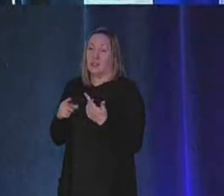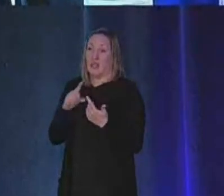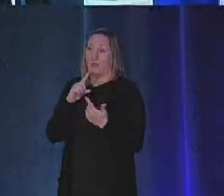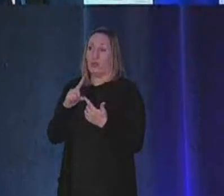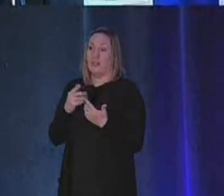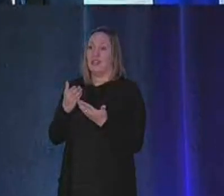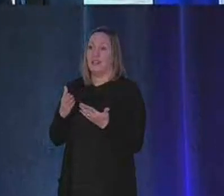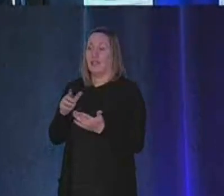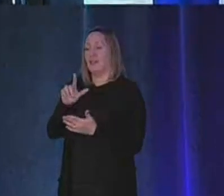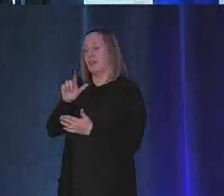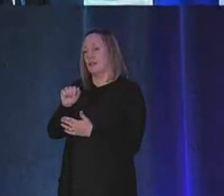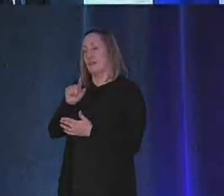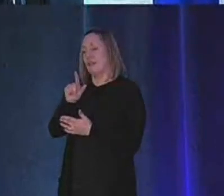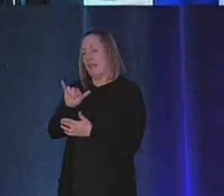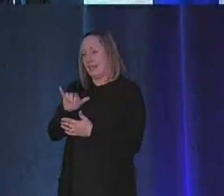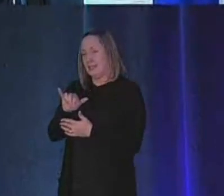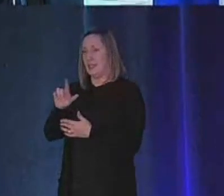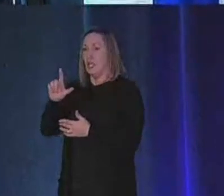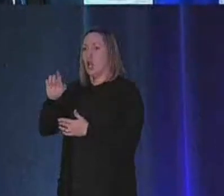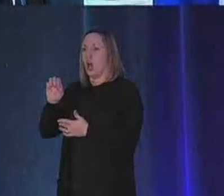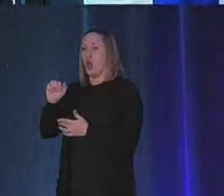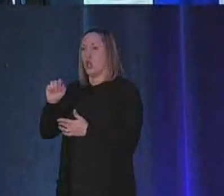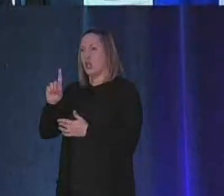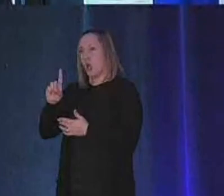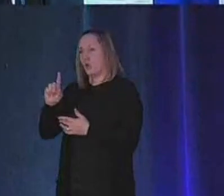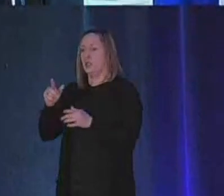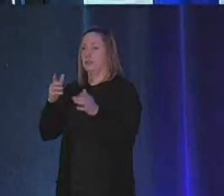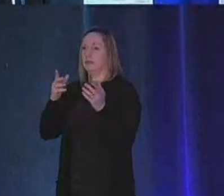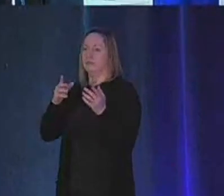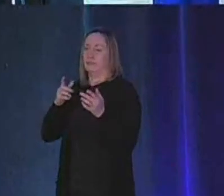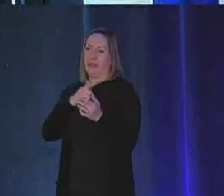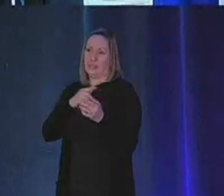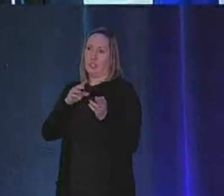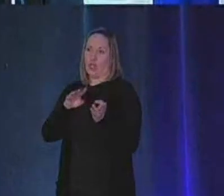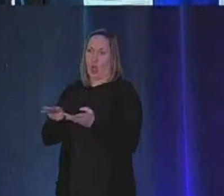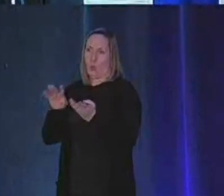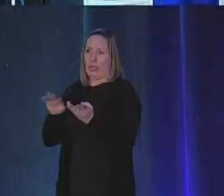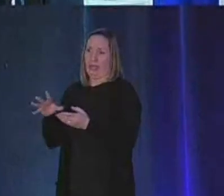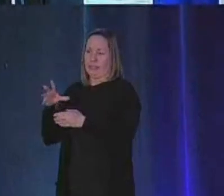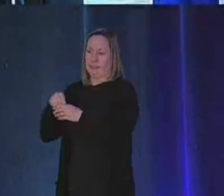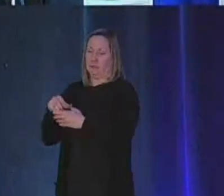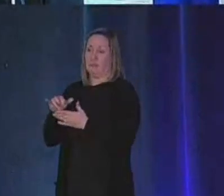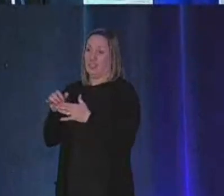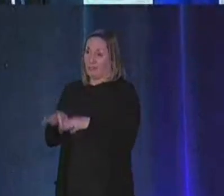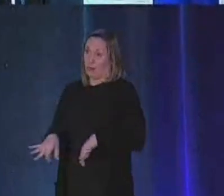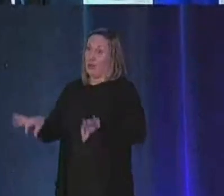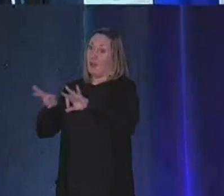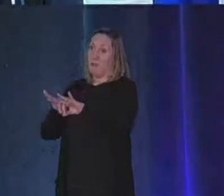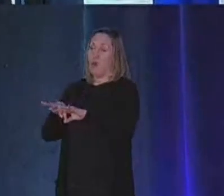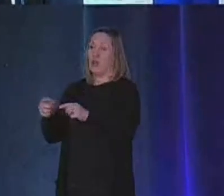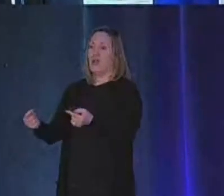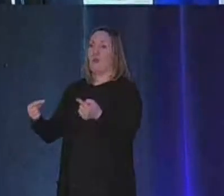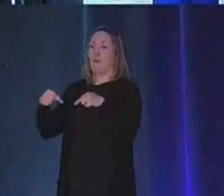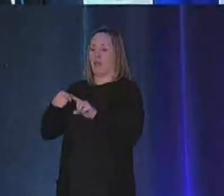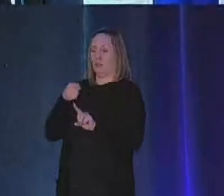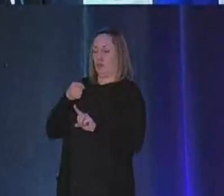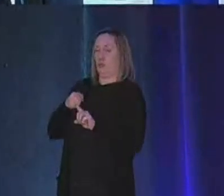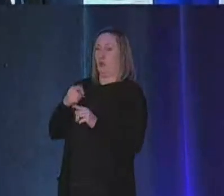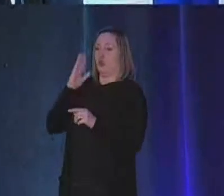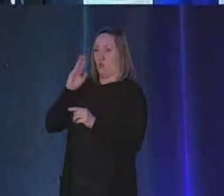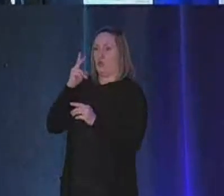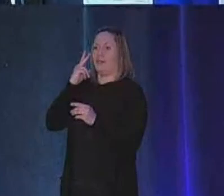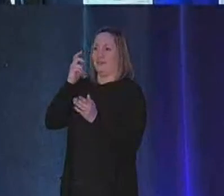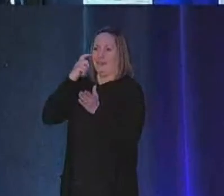things like lazy loading come in to play. These are very important. And I get back to the idea that you're going to see